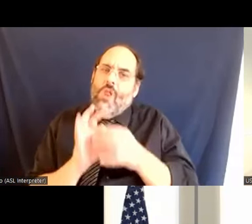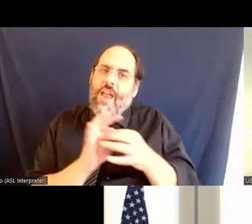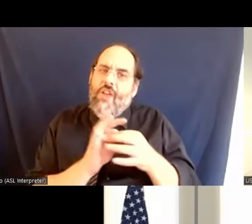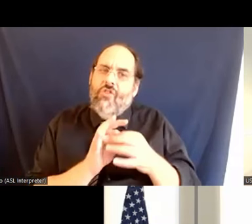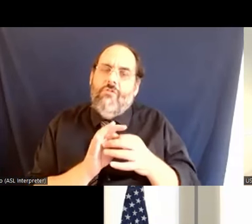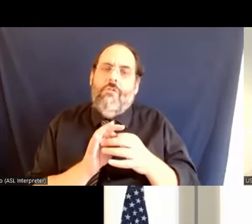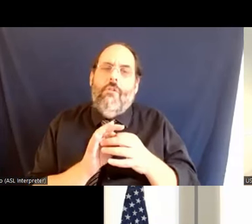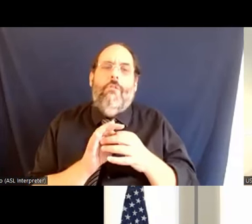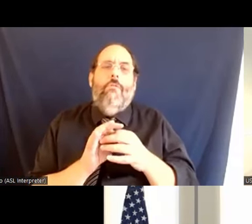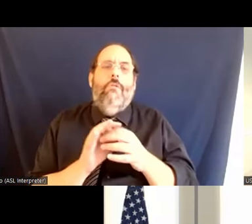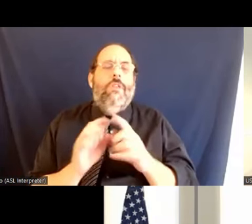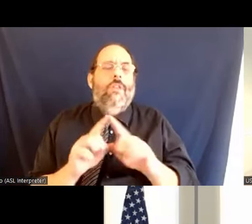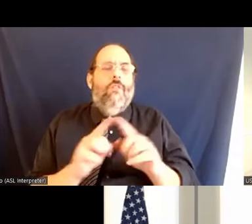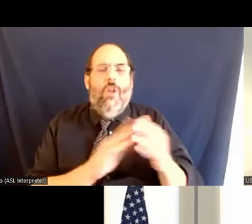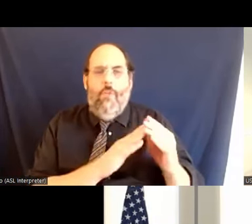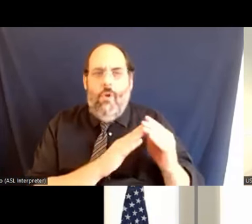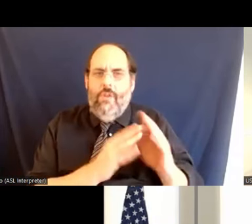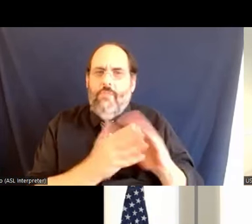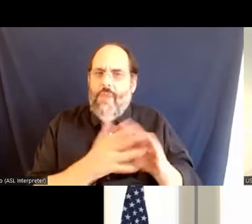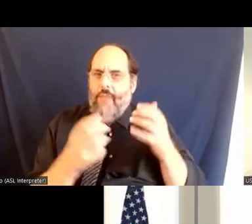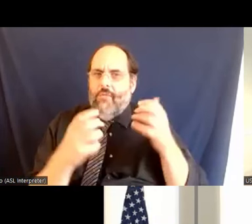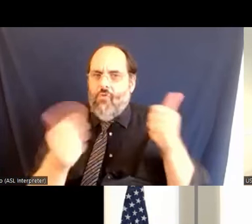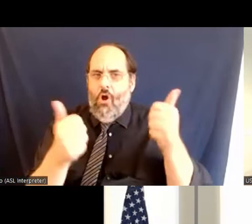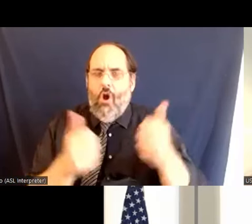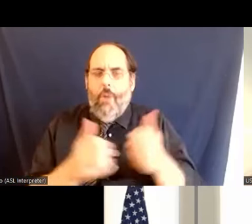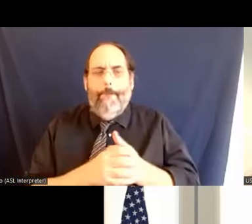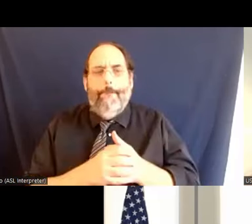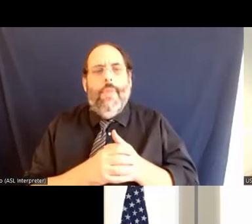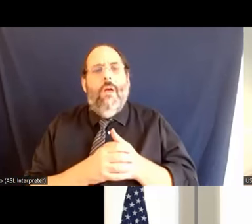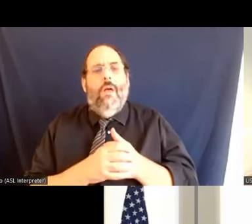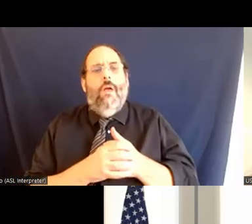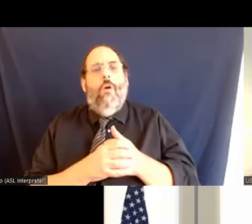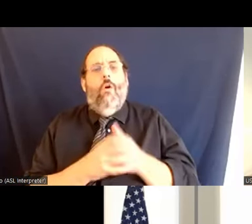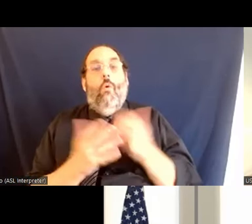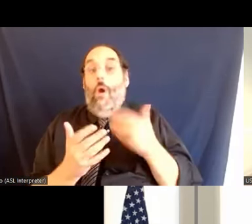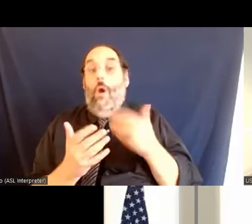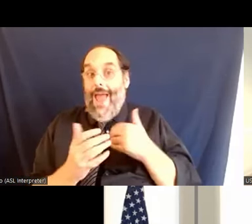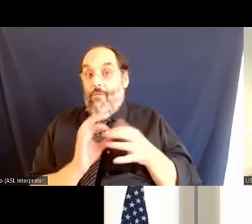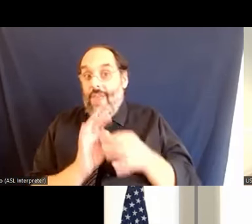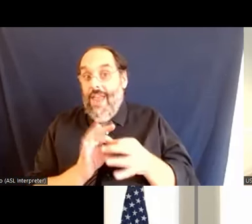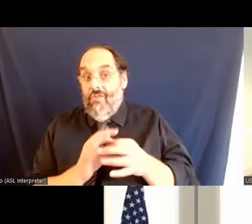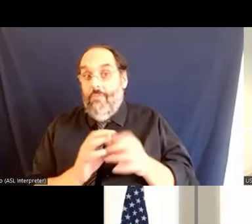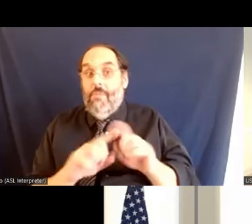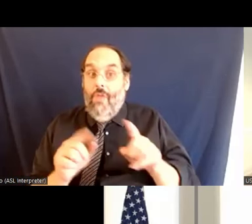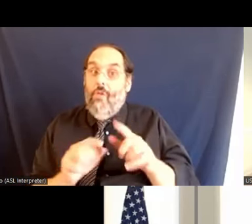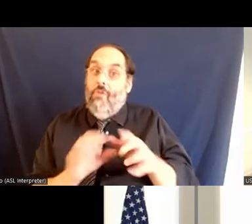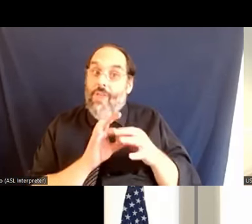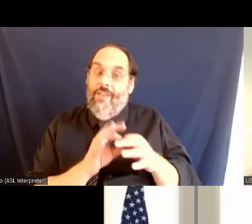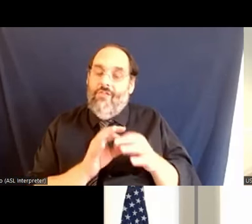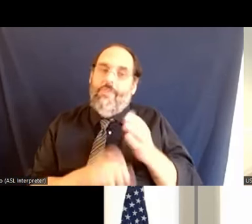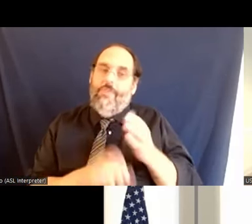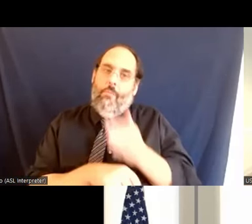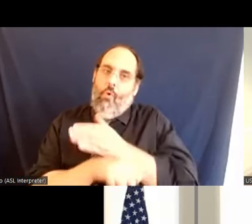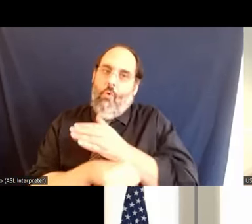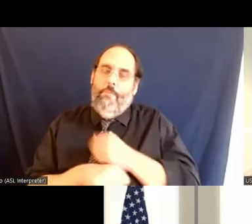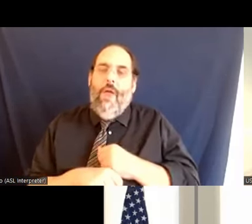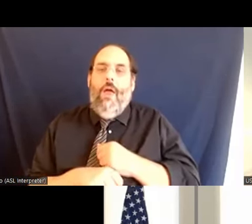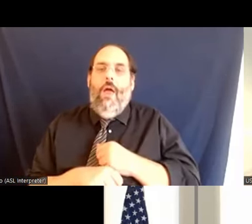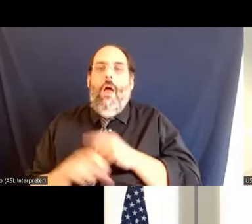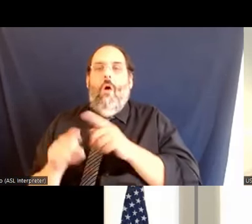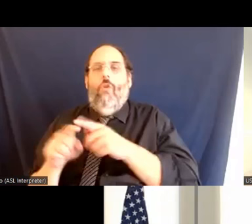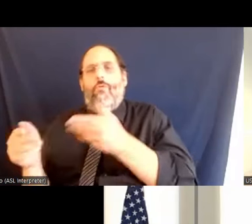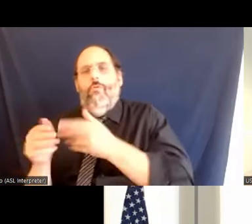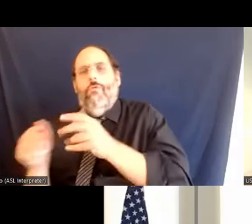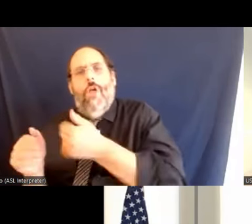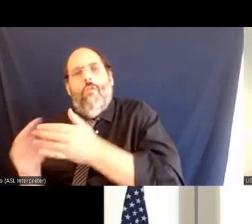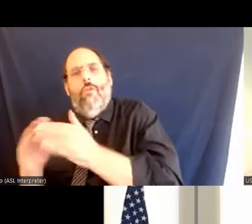our relations, with existing communities that we already had these deep relationships with, but also introduced us to